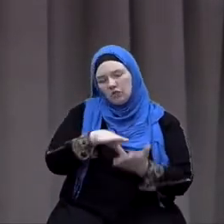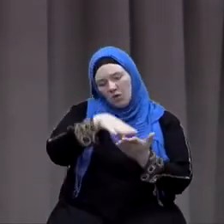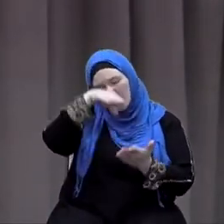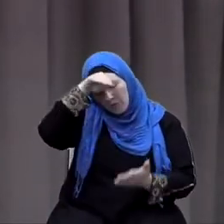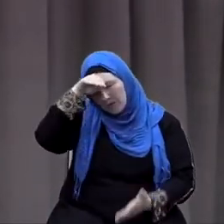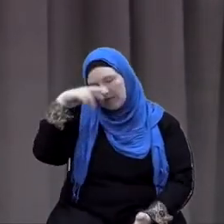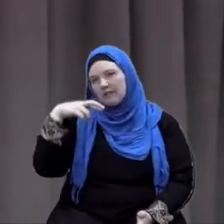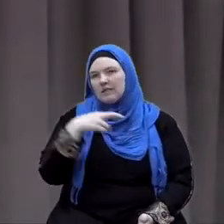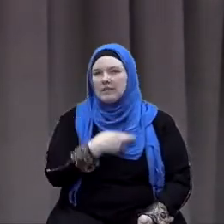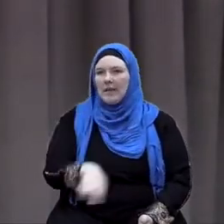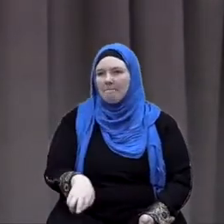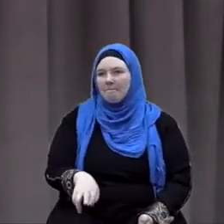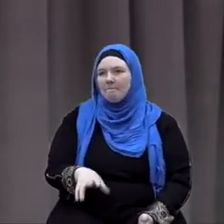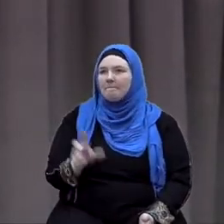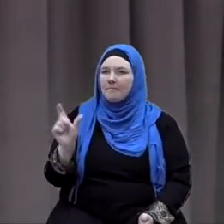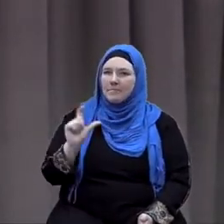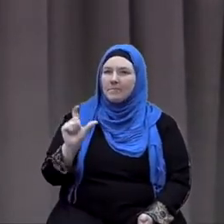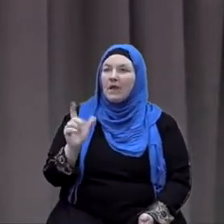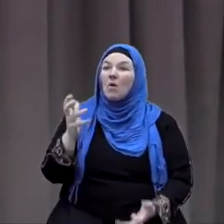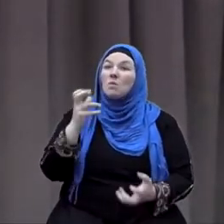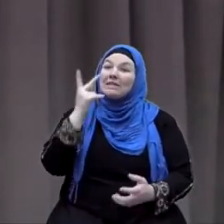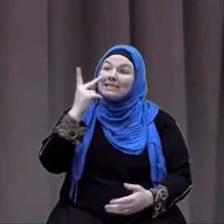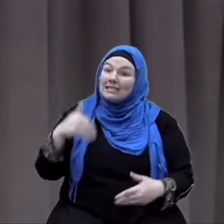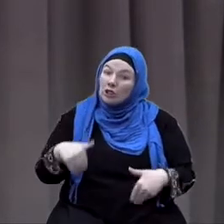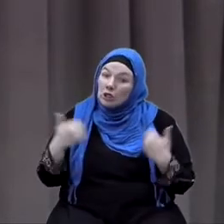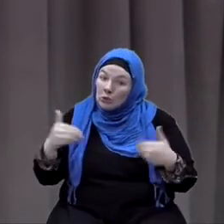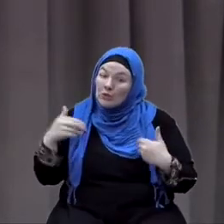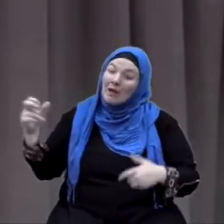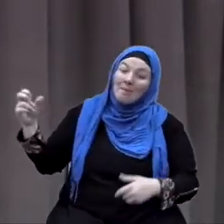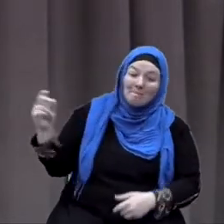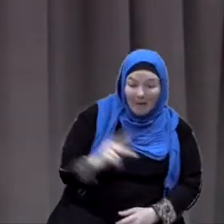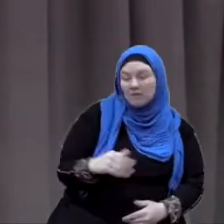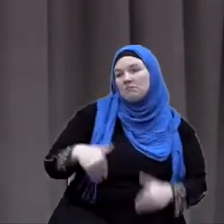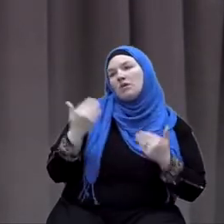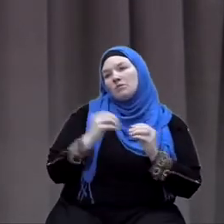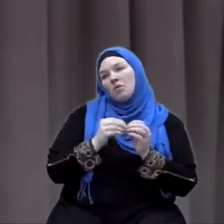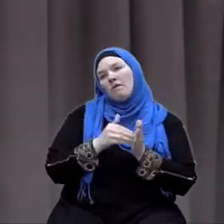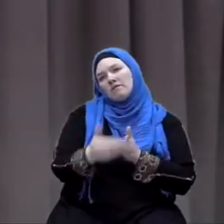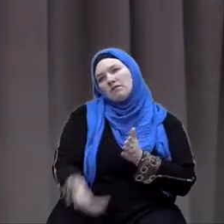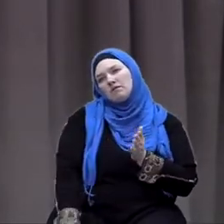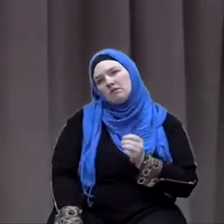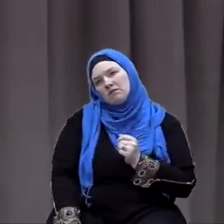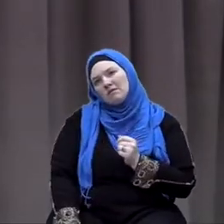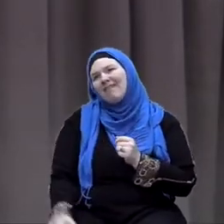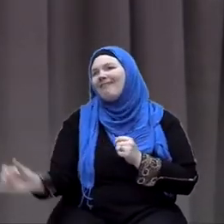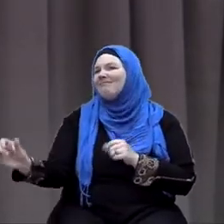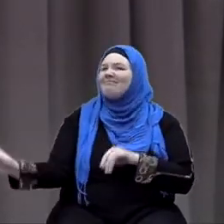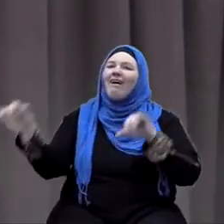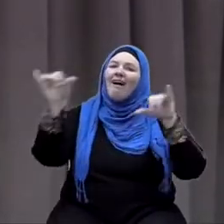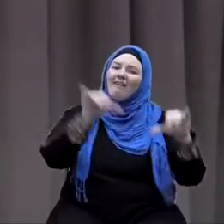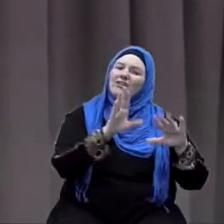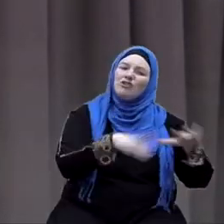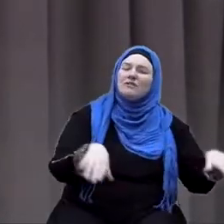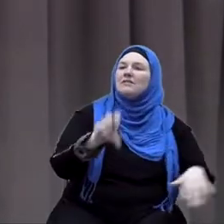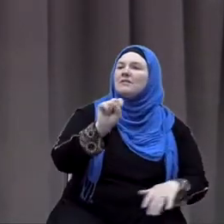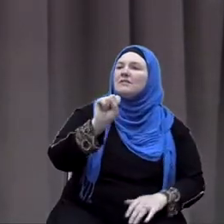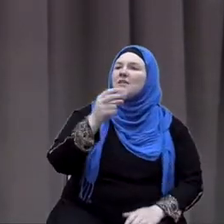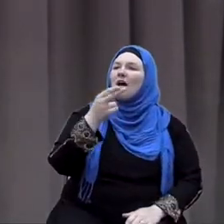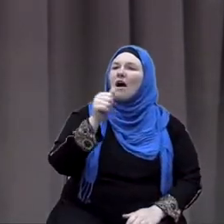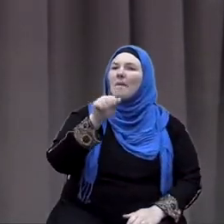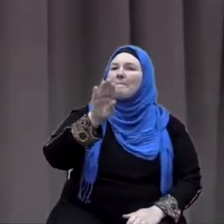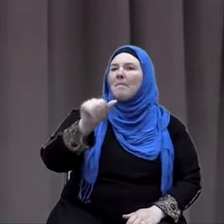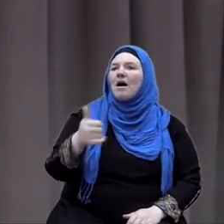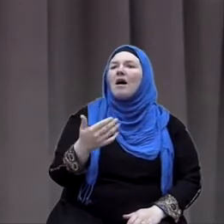it. I want to see the youth back in the masjid, like the children of the Sahaba. You say